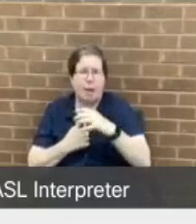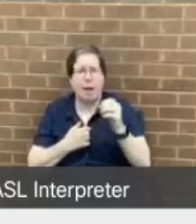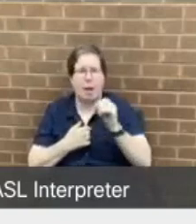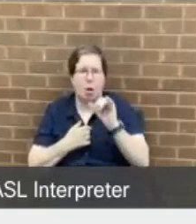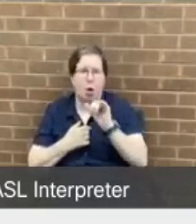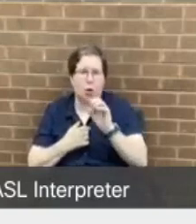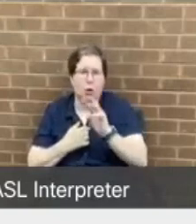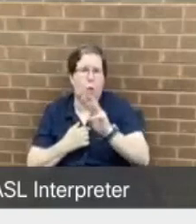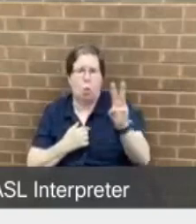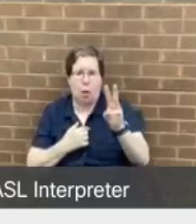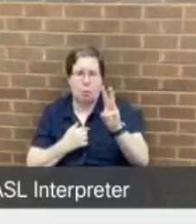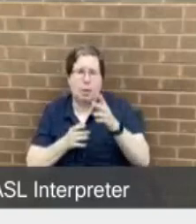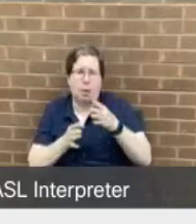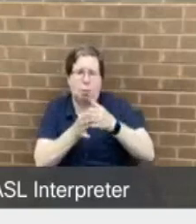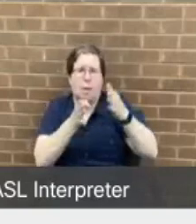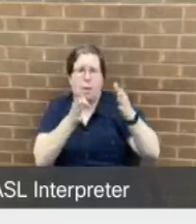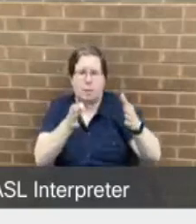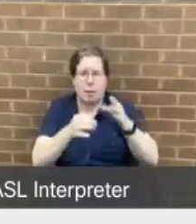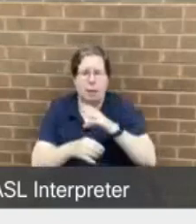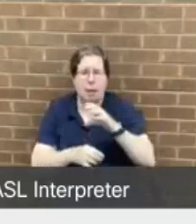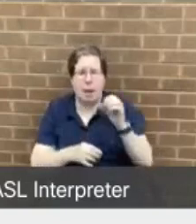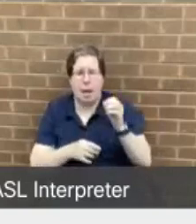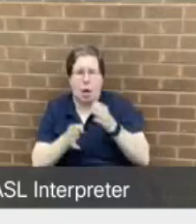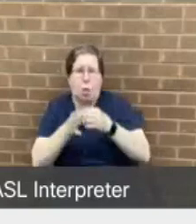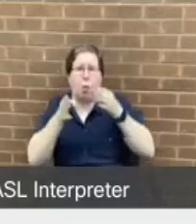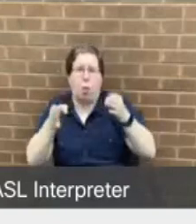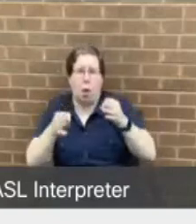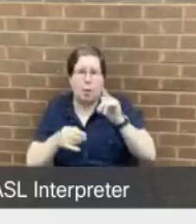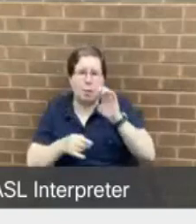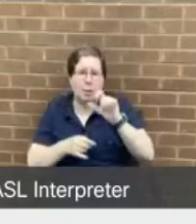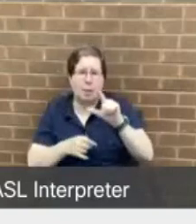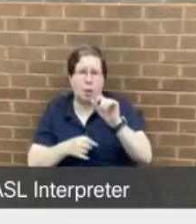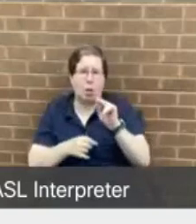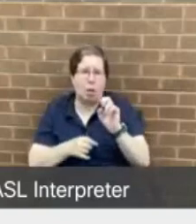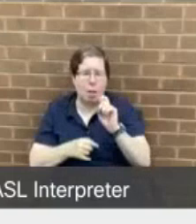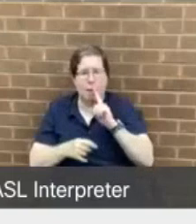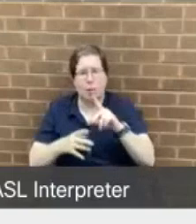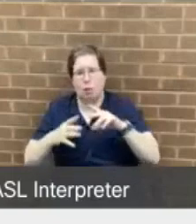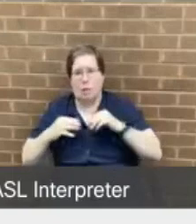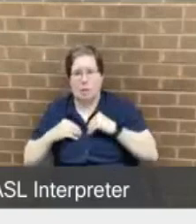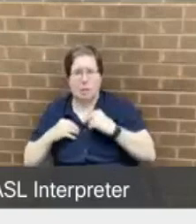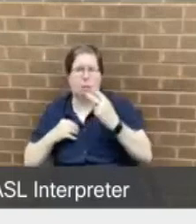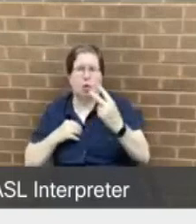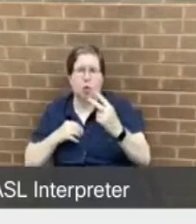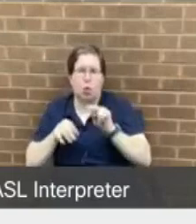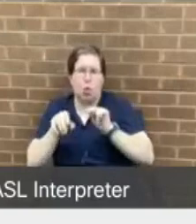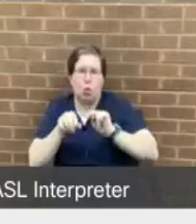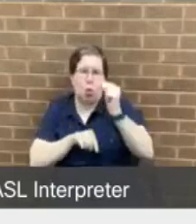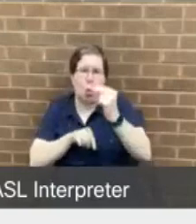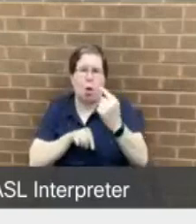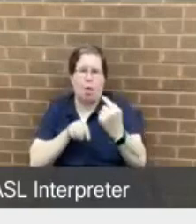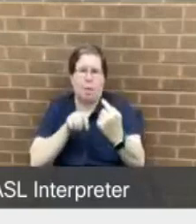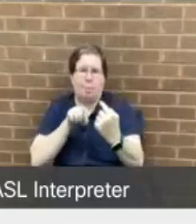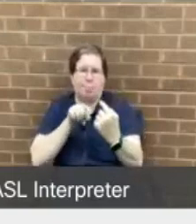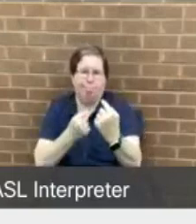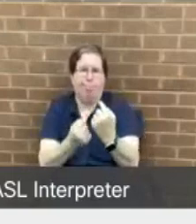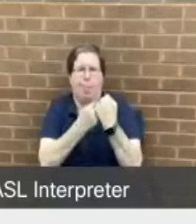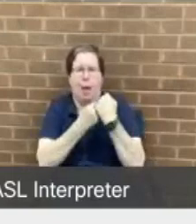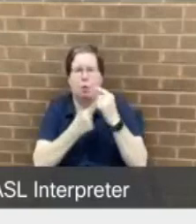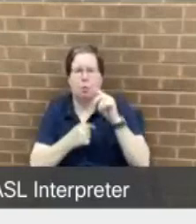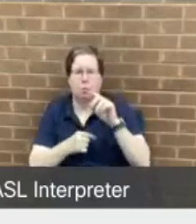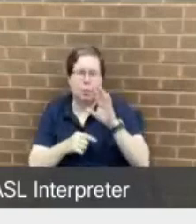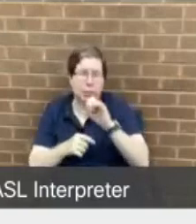westbound right turn lane and widen Centennial Lane to allow both to receive two northbound lanes. So in addition to that, there's some